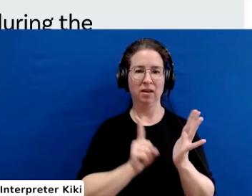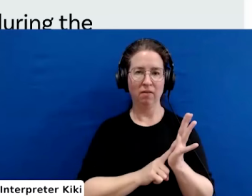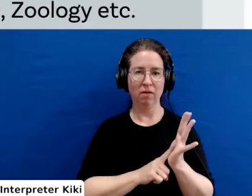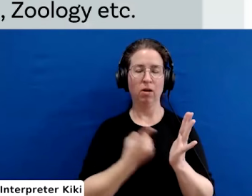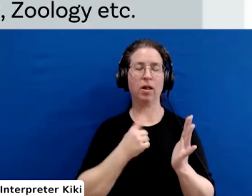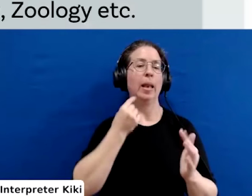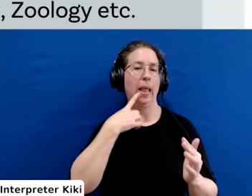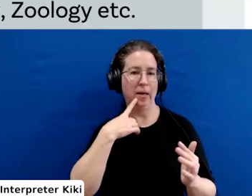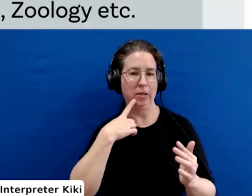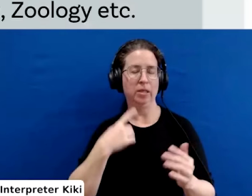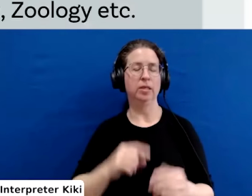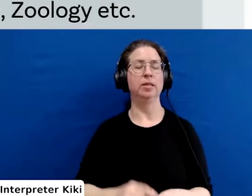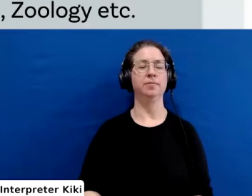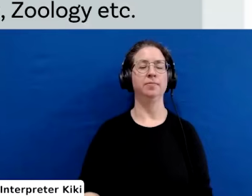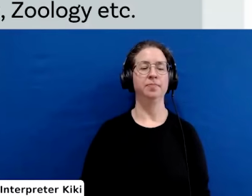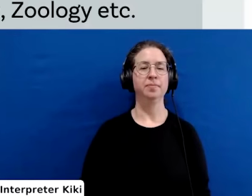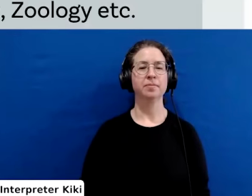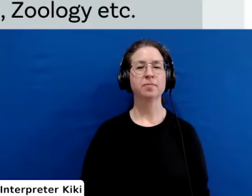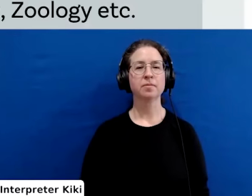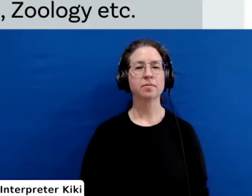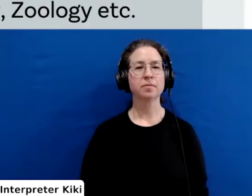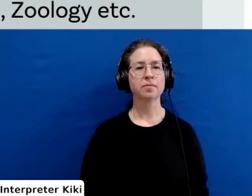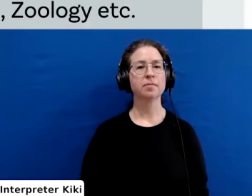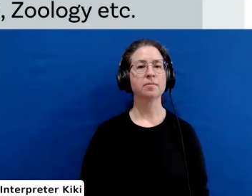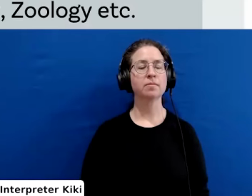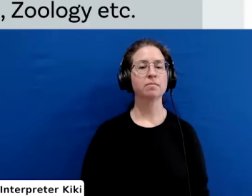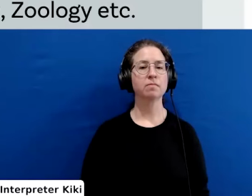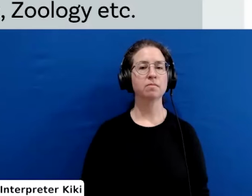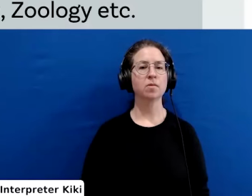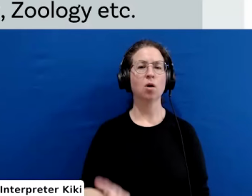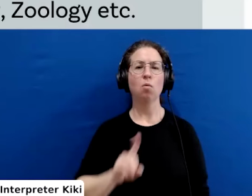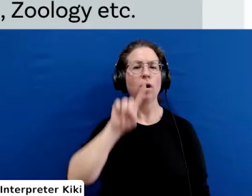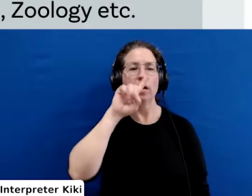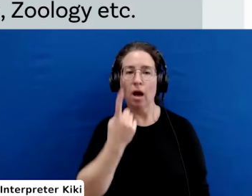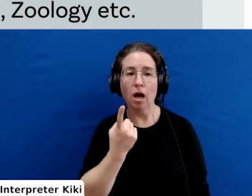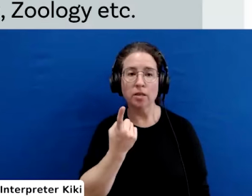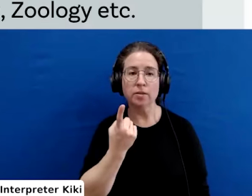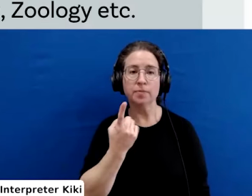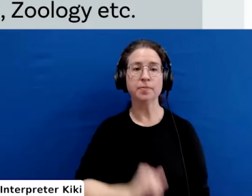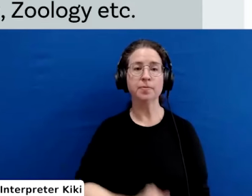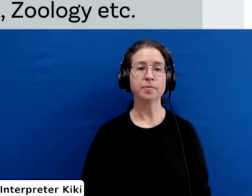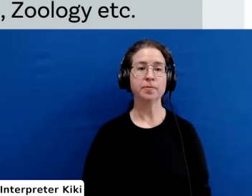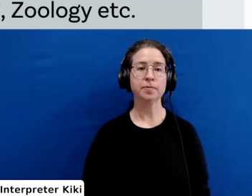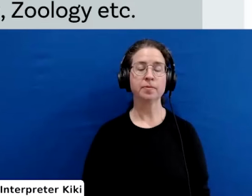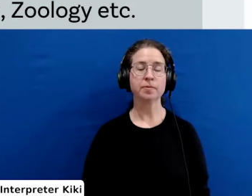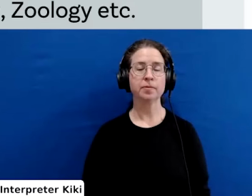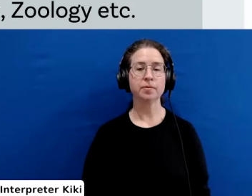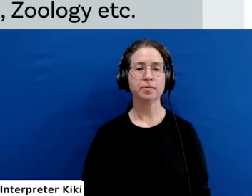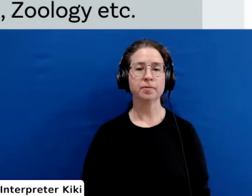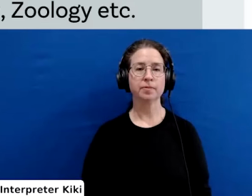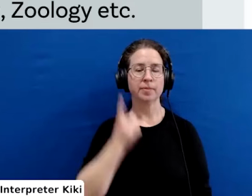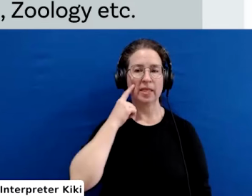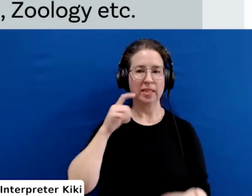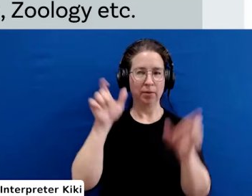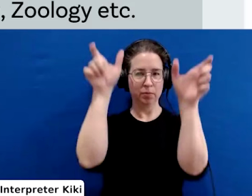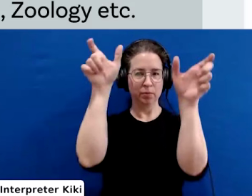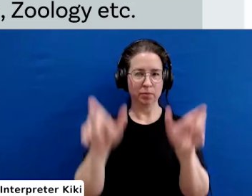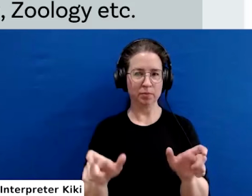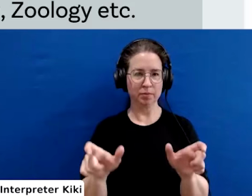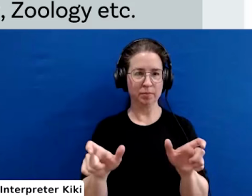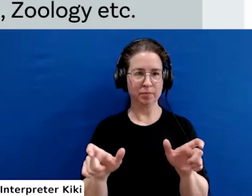So I'll go a little bit more about what disciplines are maybe not eligible. So you can see in this table here a